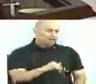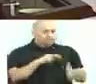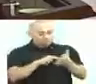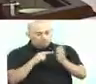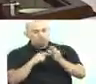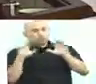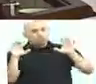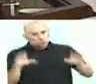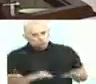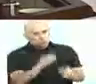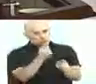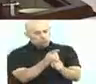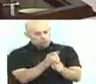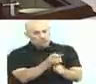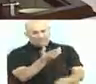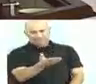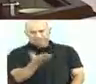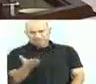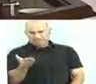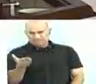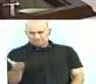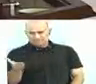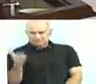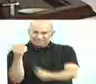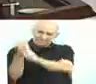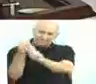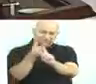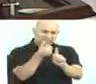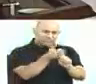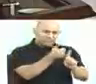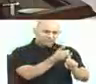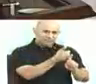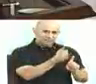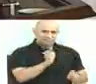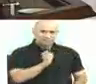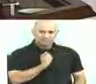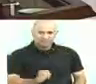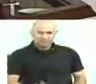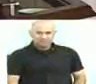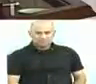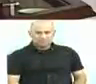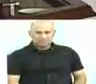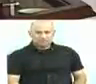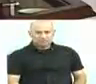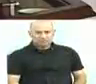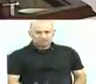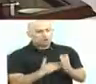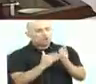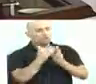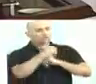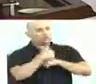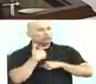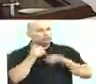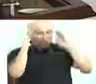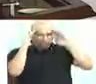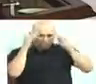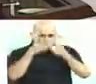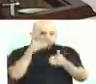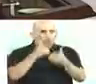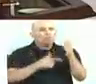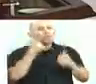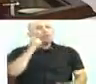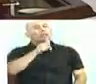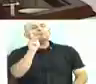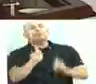to do the right thing yourself. Amen. Oftentimes we focus on what we think